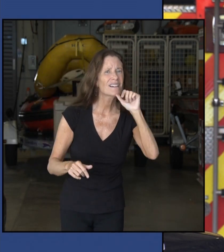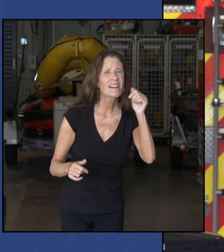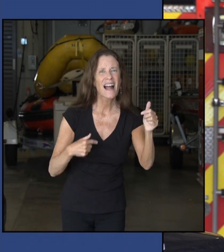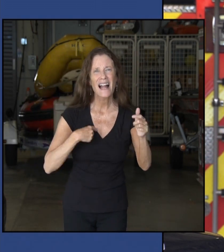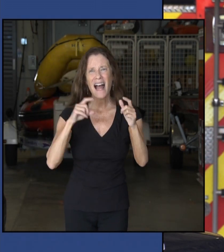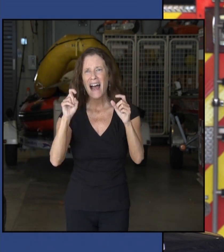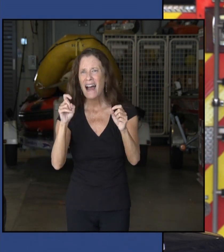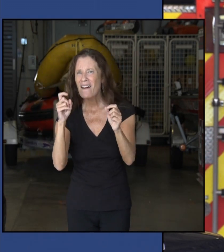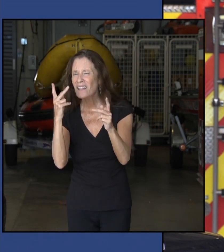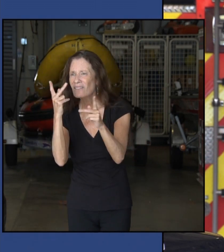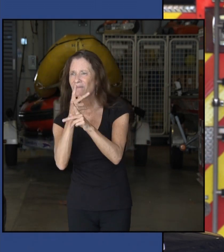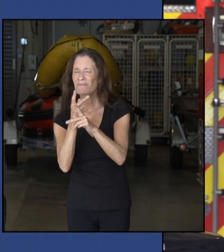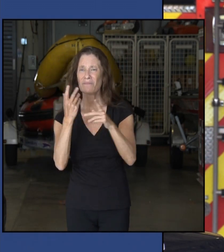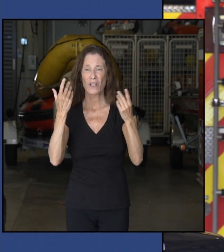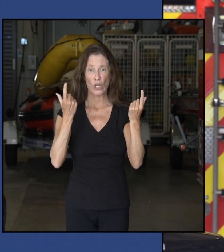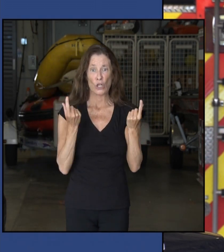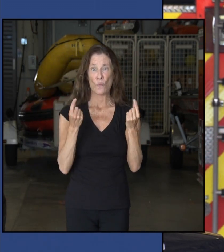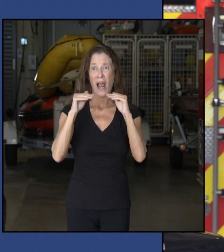but